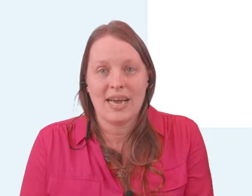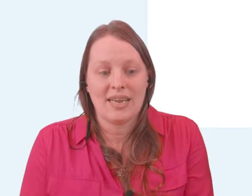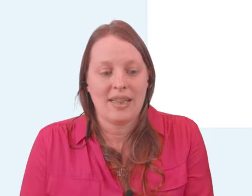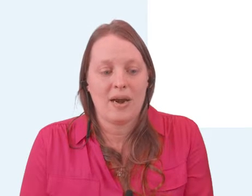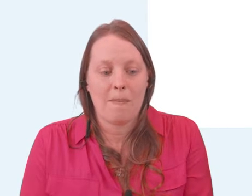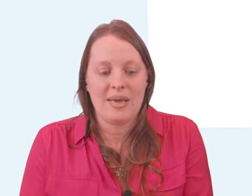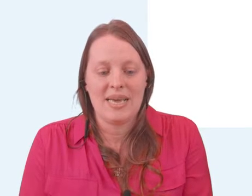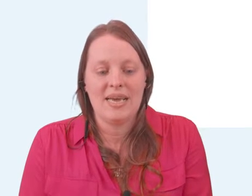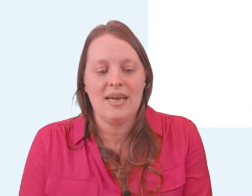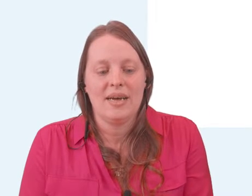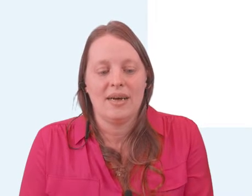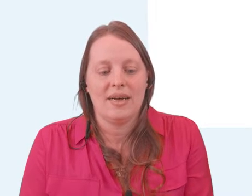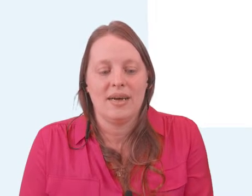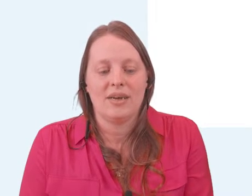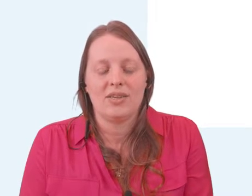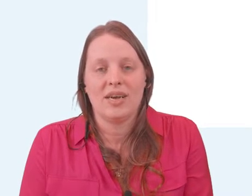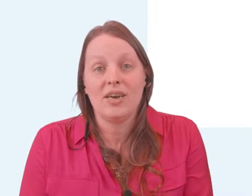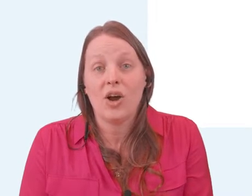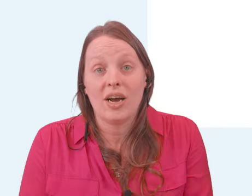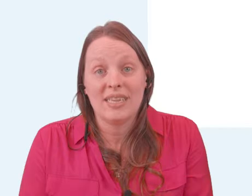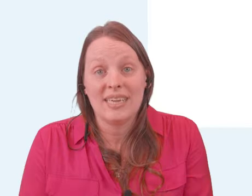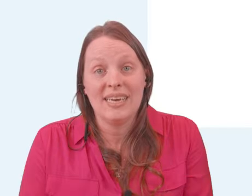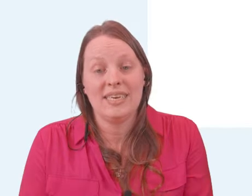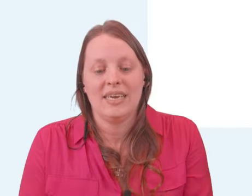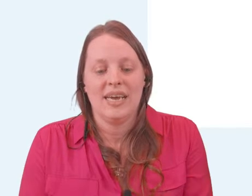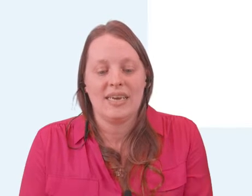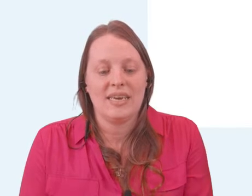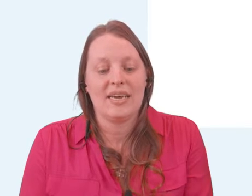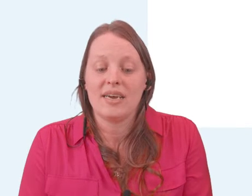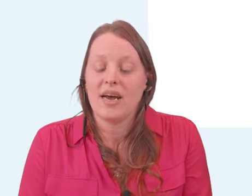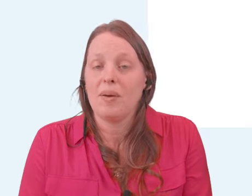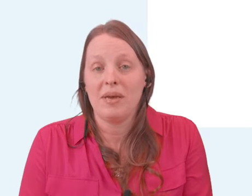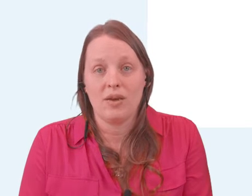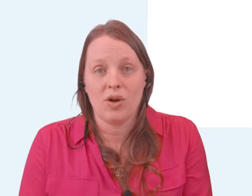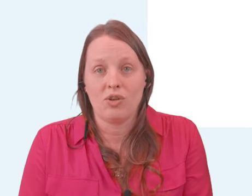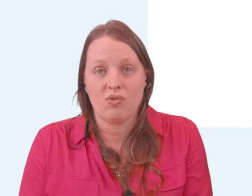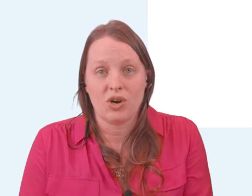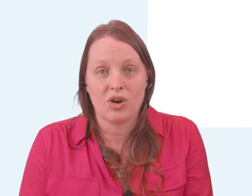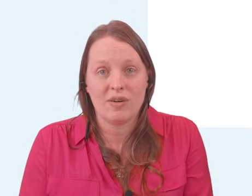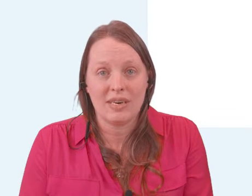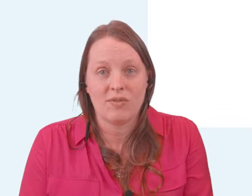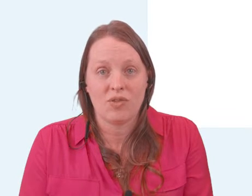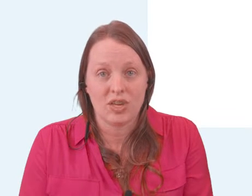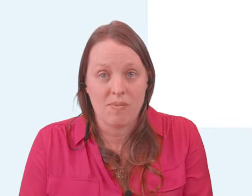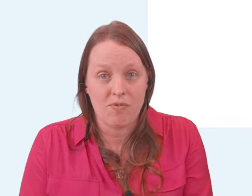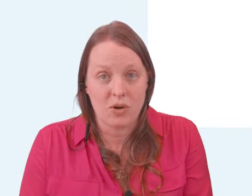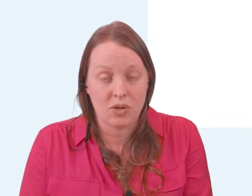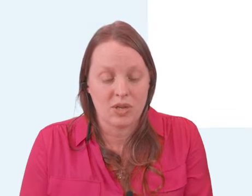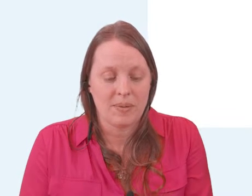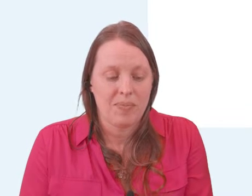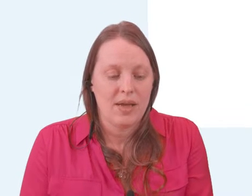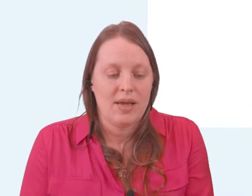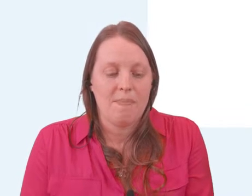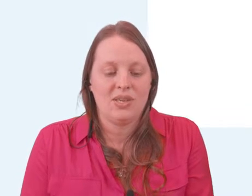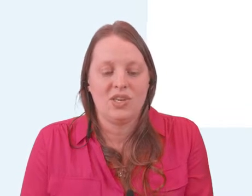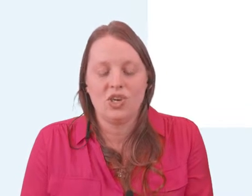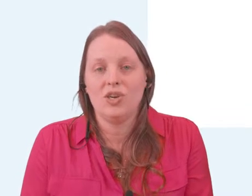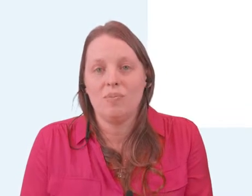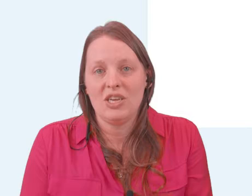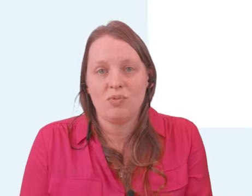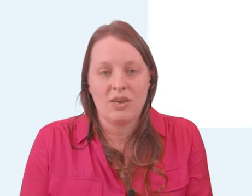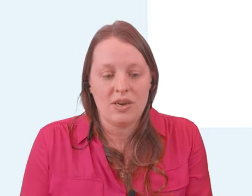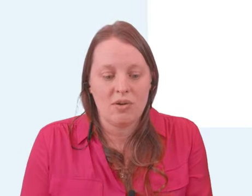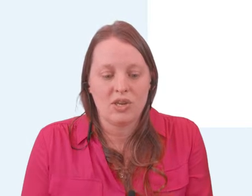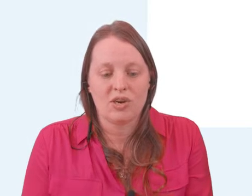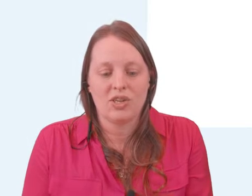is the second letter P, sudden onset, and it can come and go. It's recurrent for some folks.